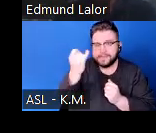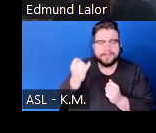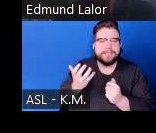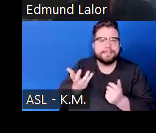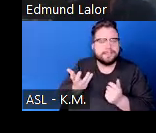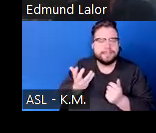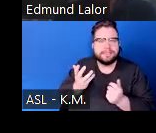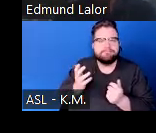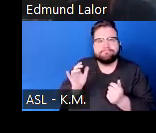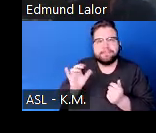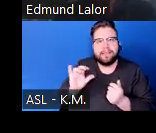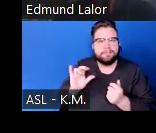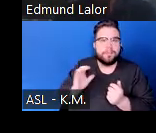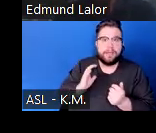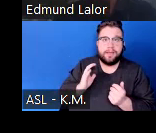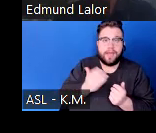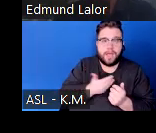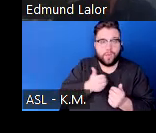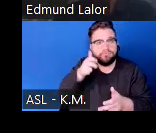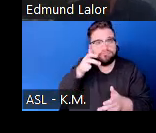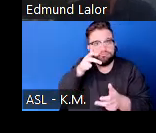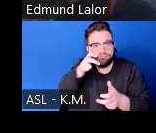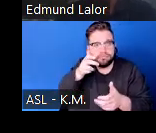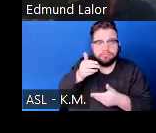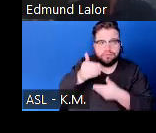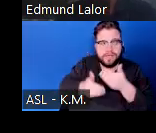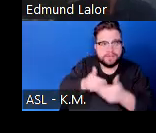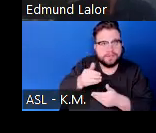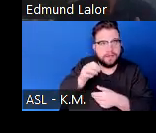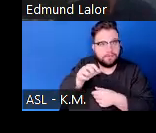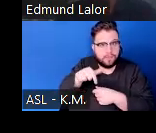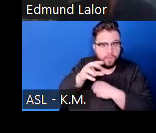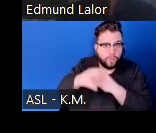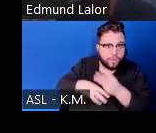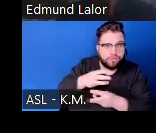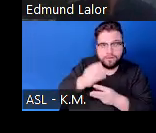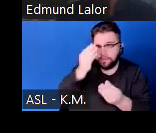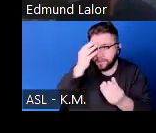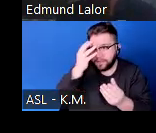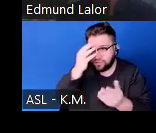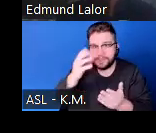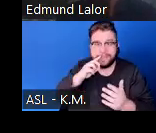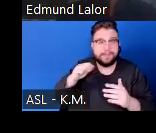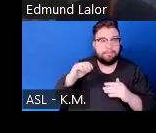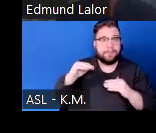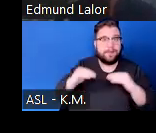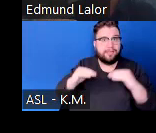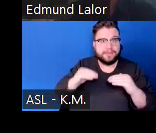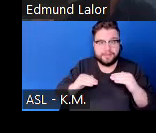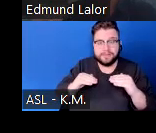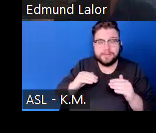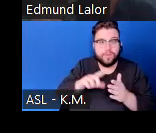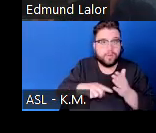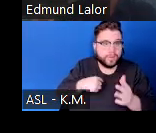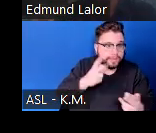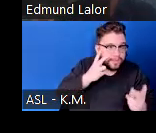sensory processing of the world is very much a balance between us receiving the input from the outside world, what we see and what we hear,